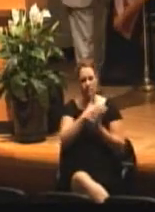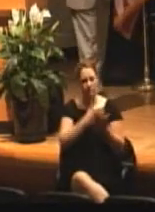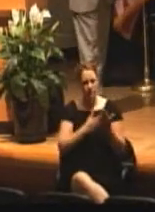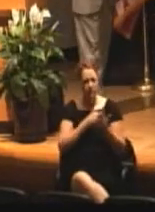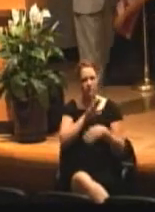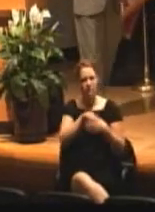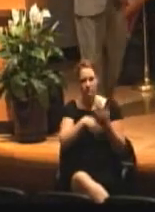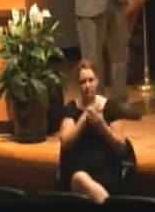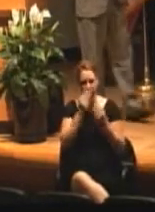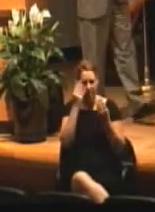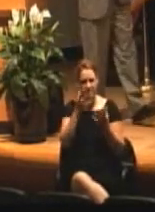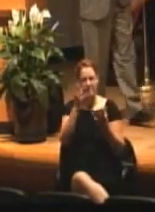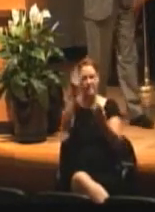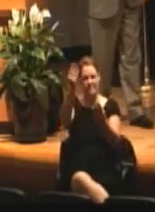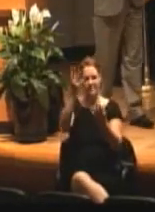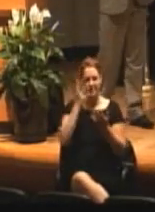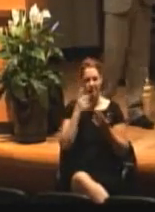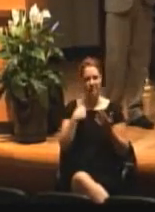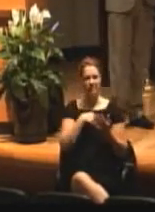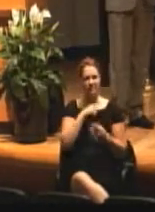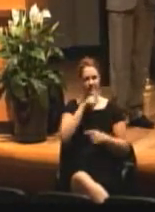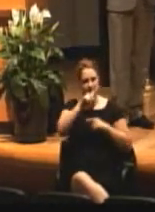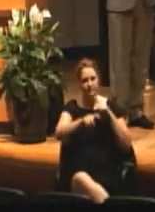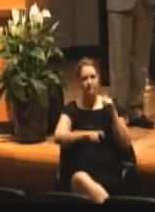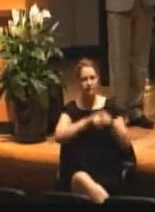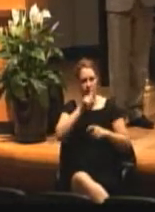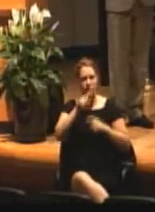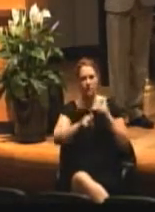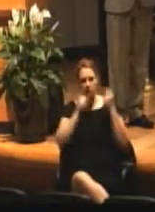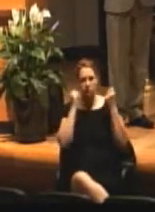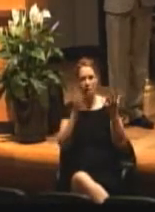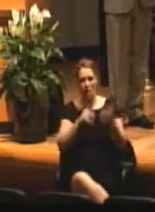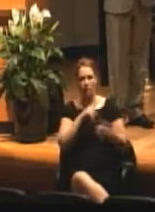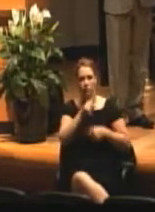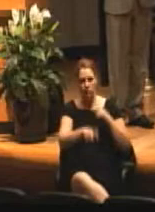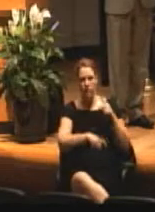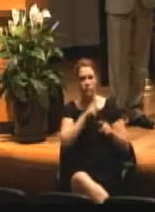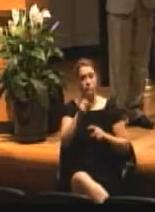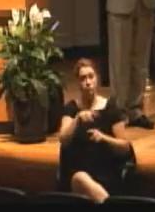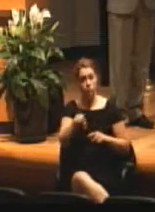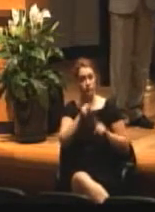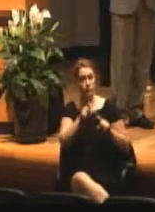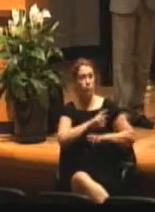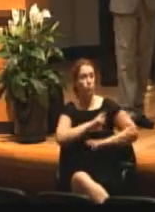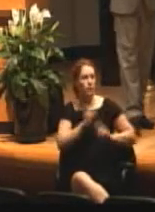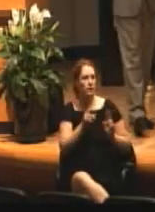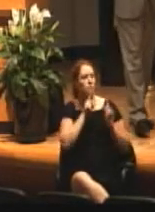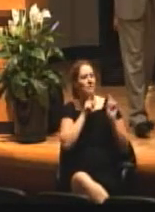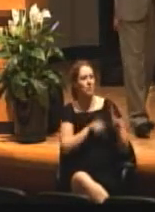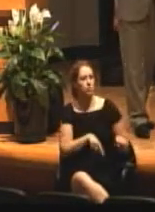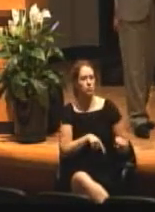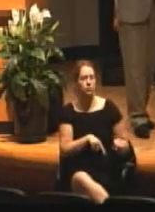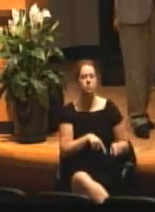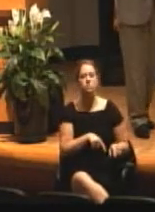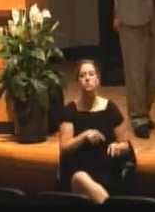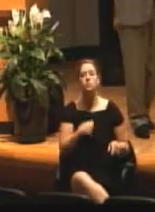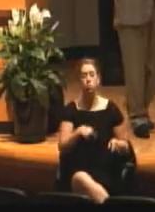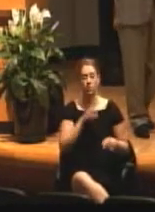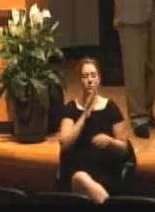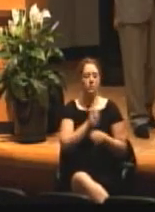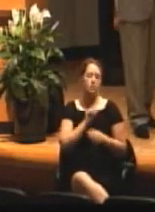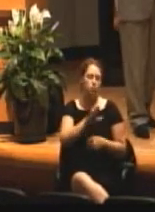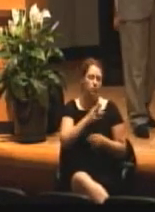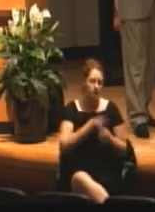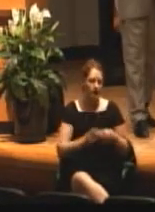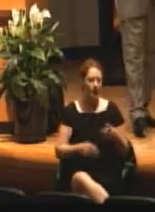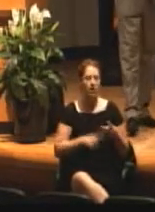We ask a lot of questions anymore, so be prepared to answer a lot. Everything comes through. We're going to get names and socials and date of